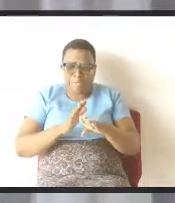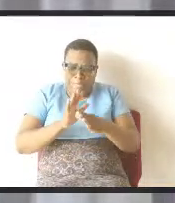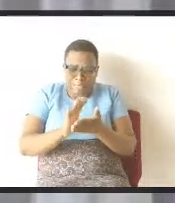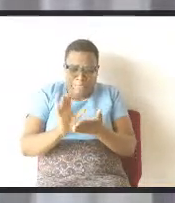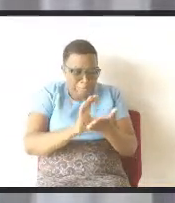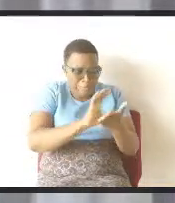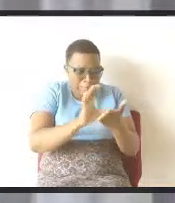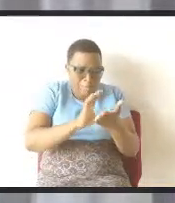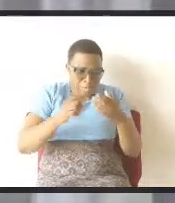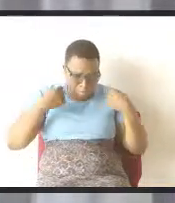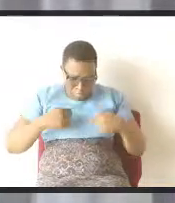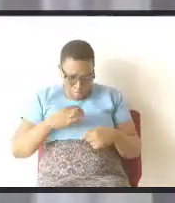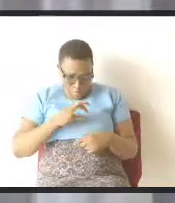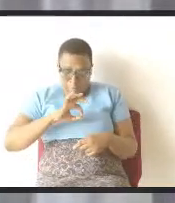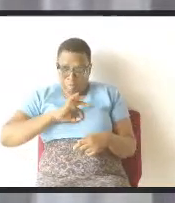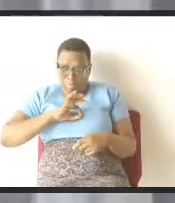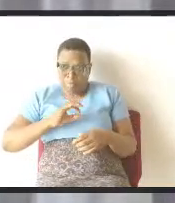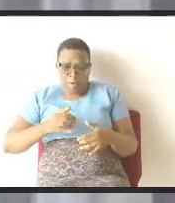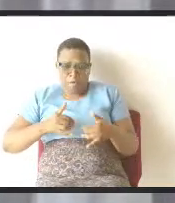It can't last.